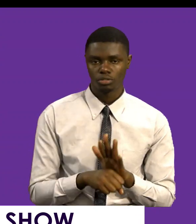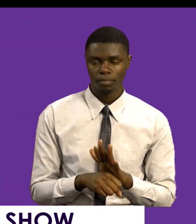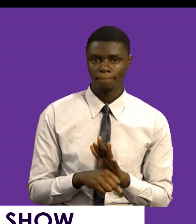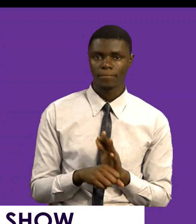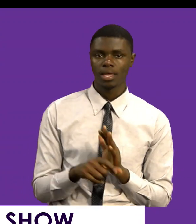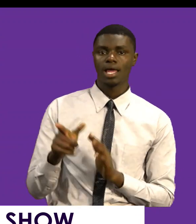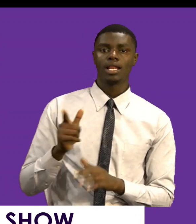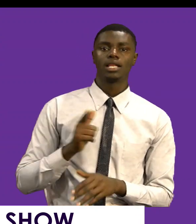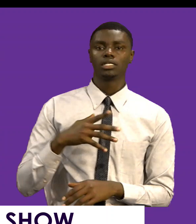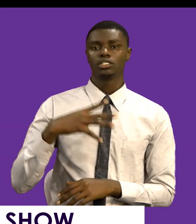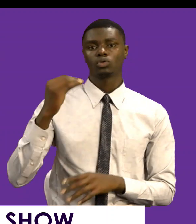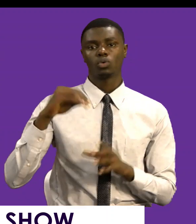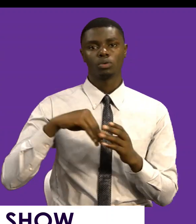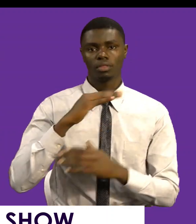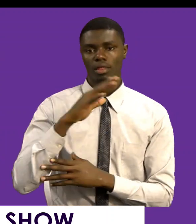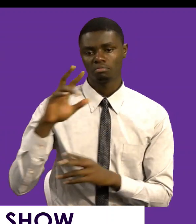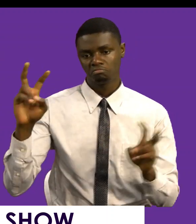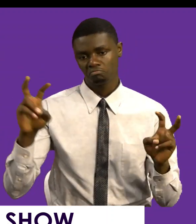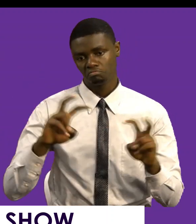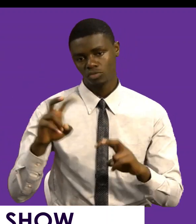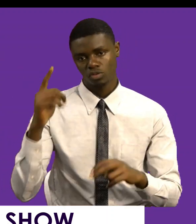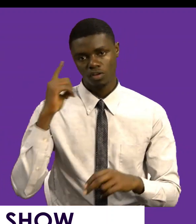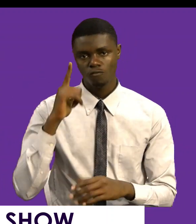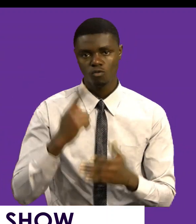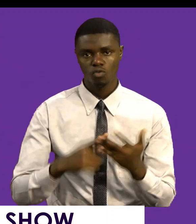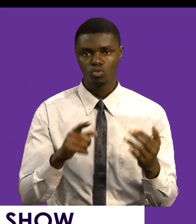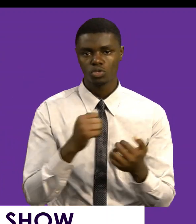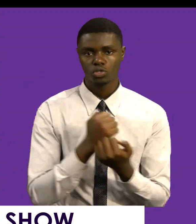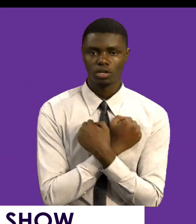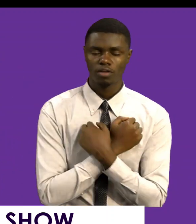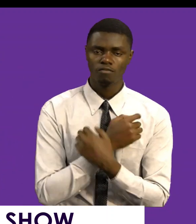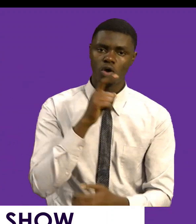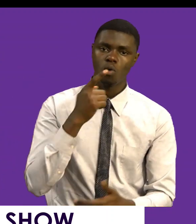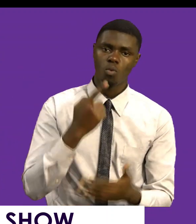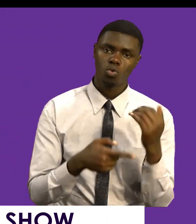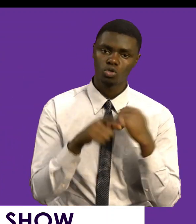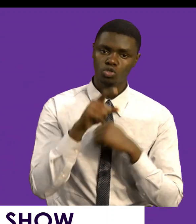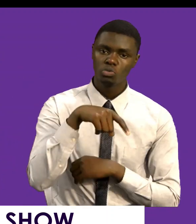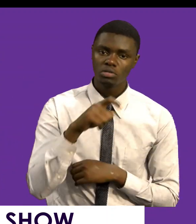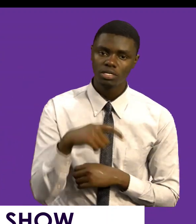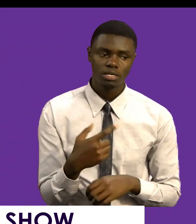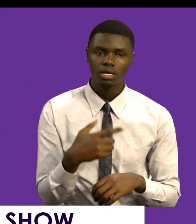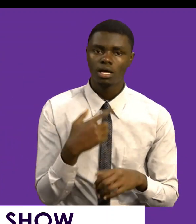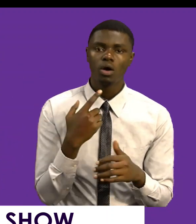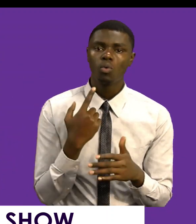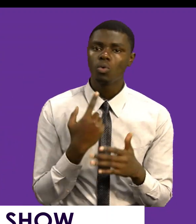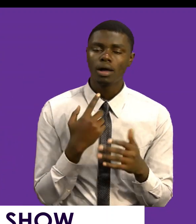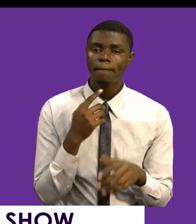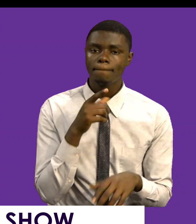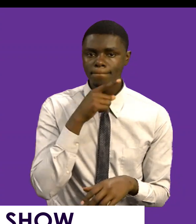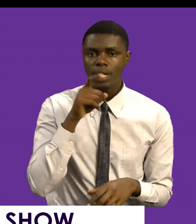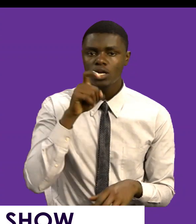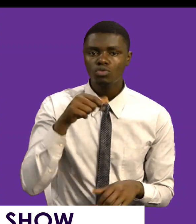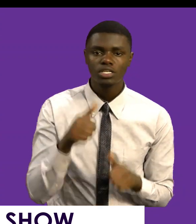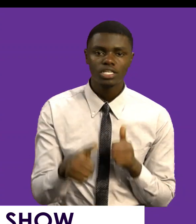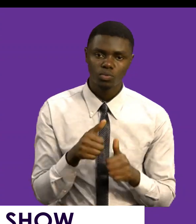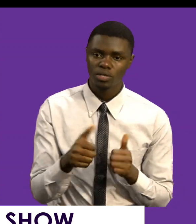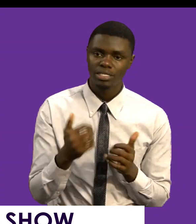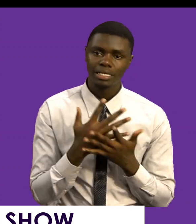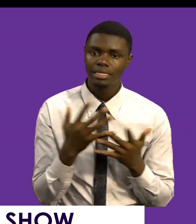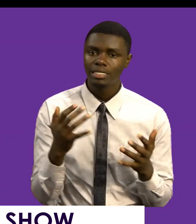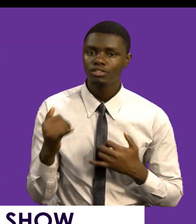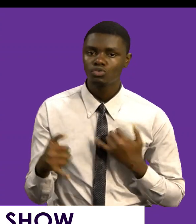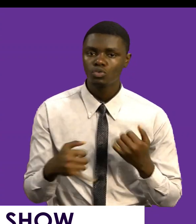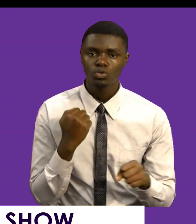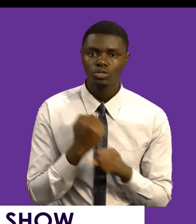And ladies, go out there, look for what you love, what you need. What is the kind of man that you need? What are the things that you